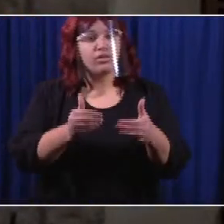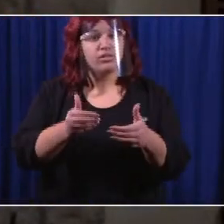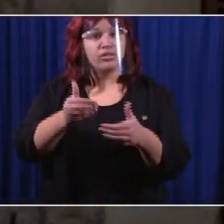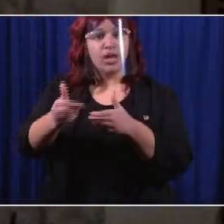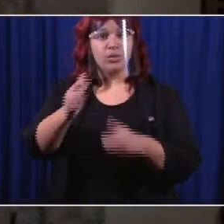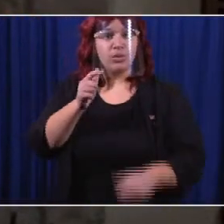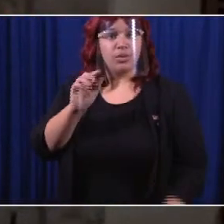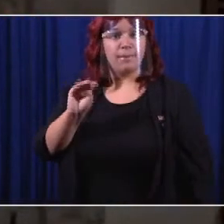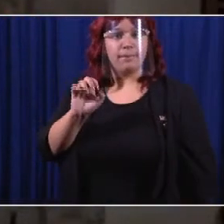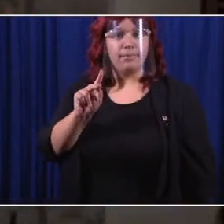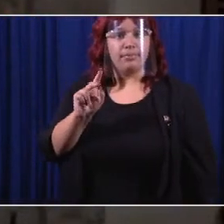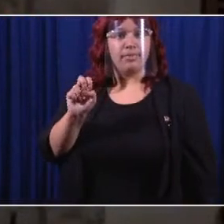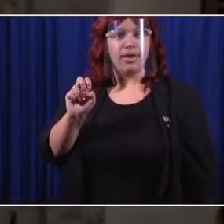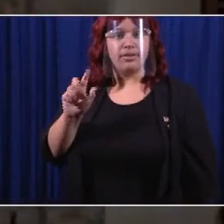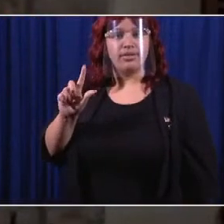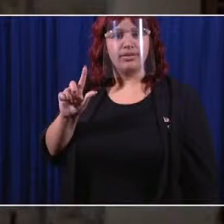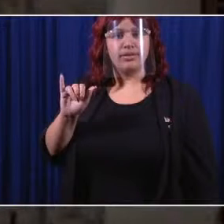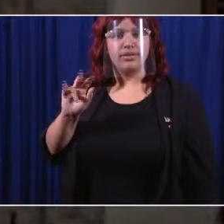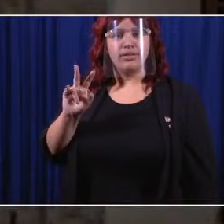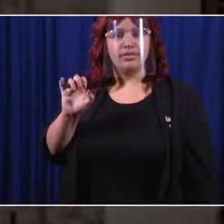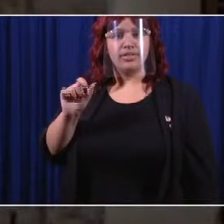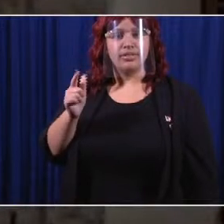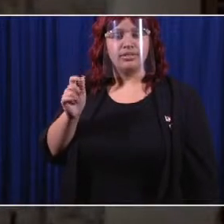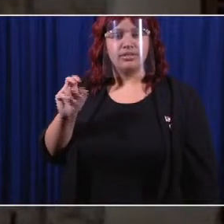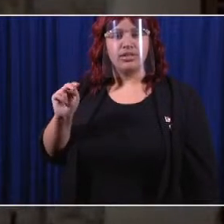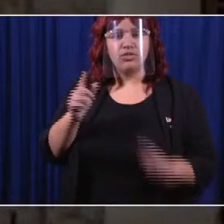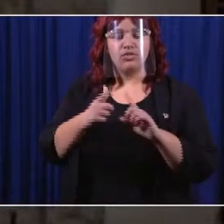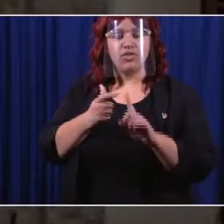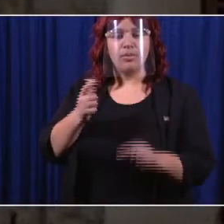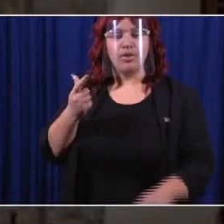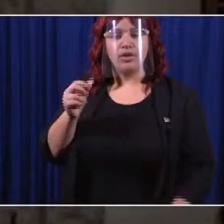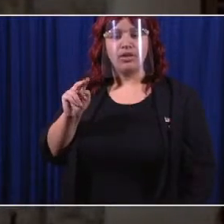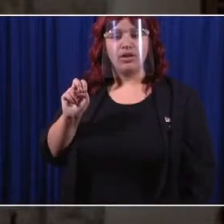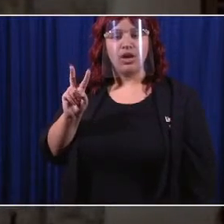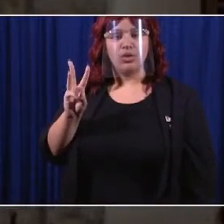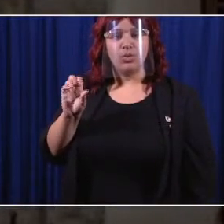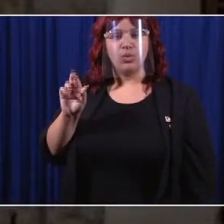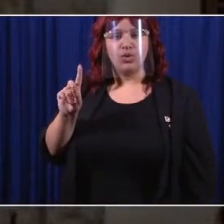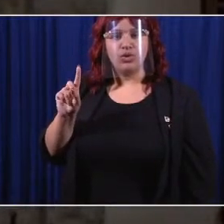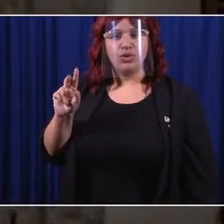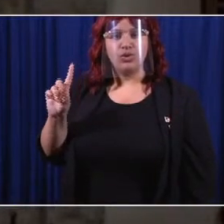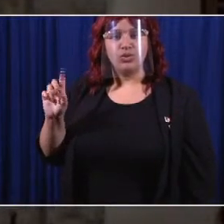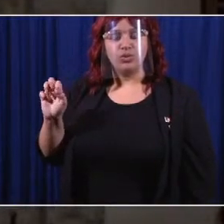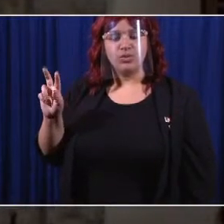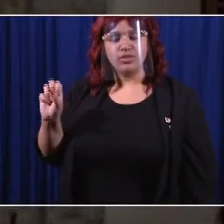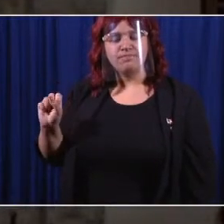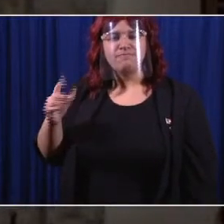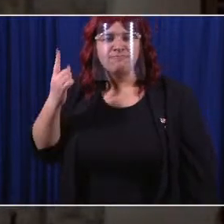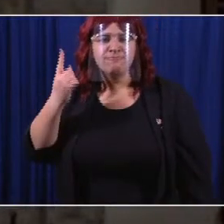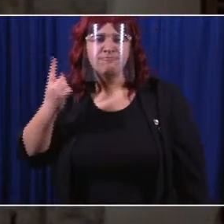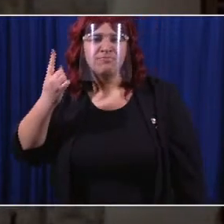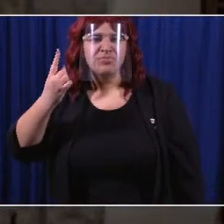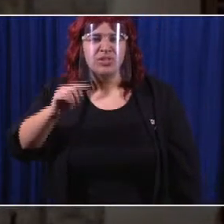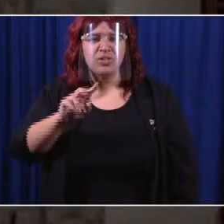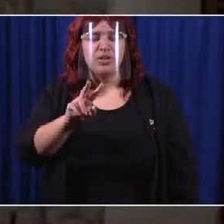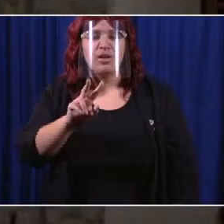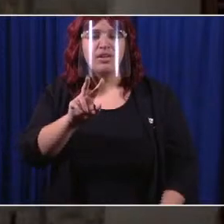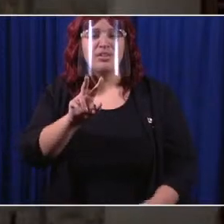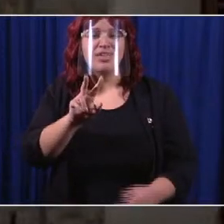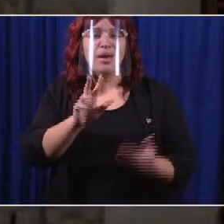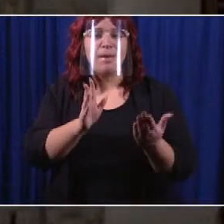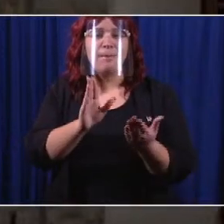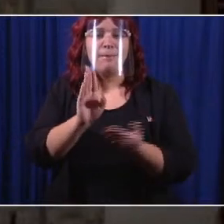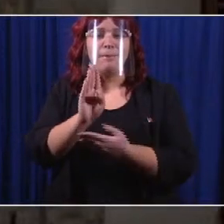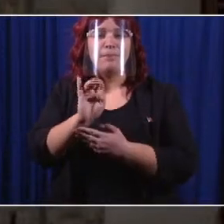Hi, Governor. Just wondering, when are we going to see your veto of Senate Bill 311? And also, just how concerned are you about further